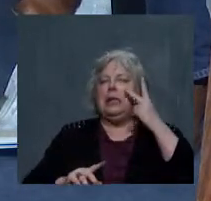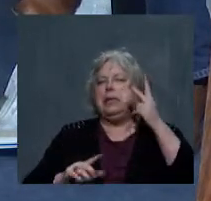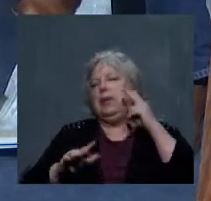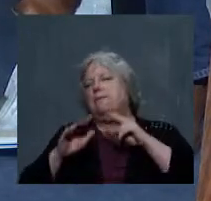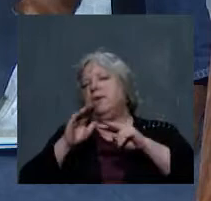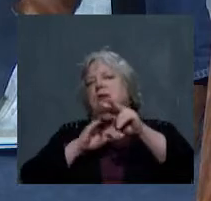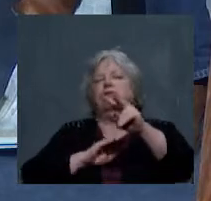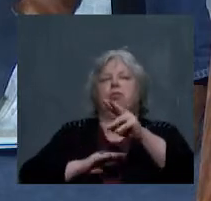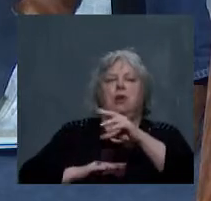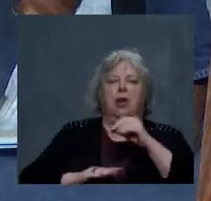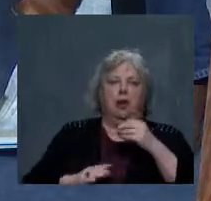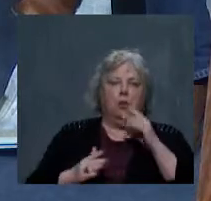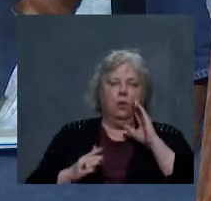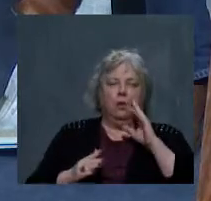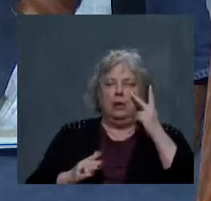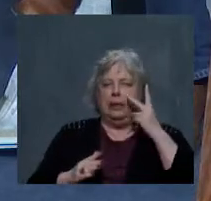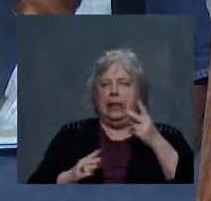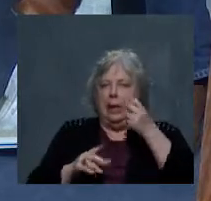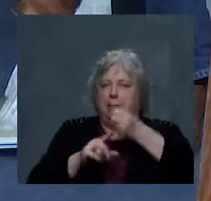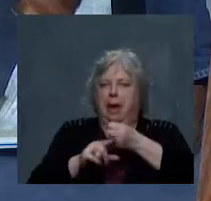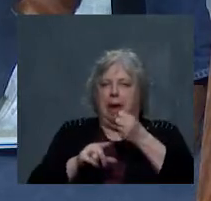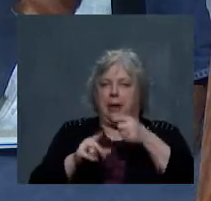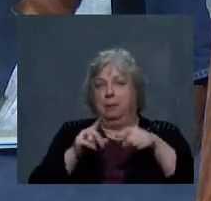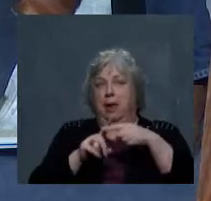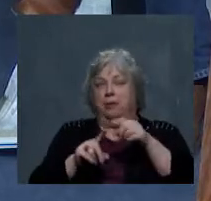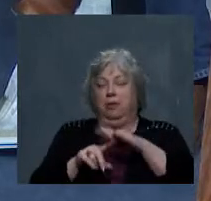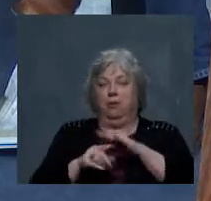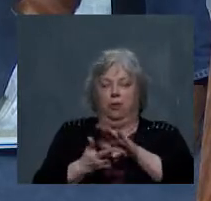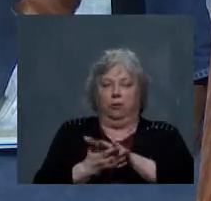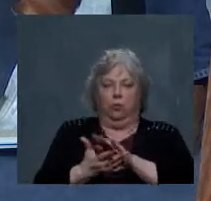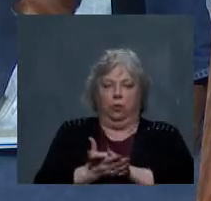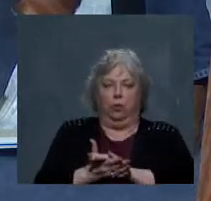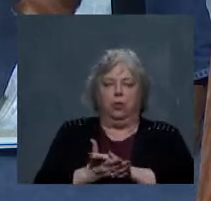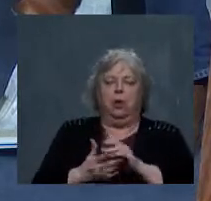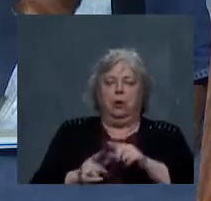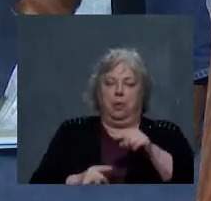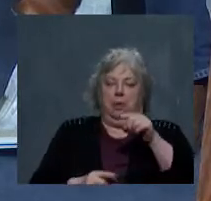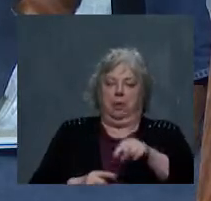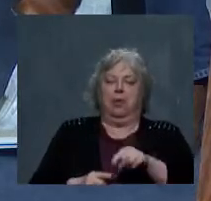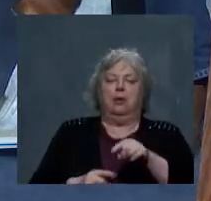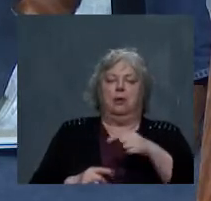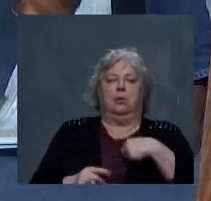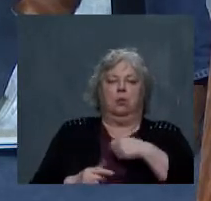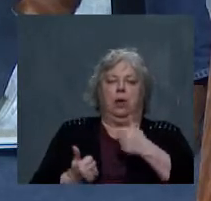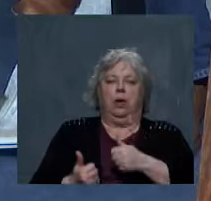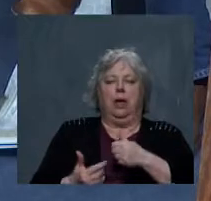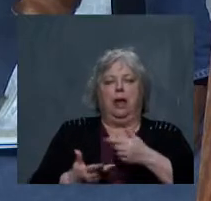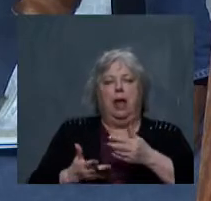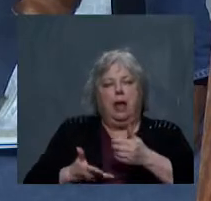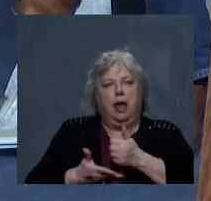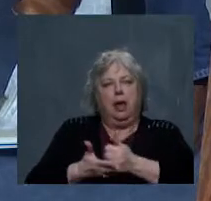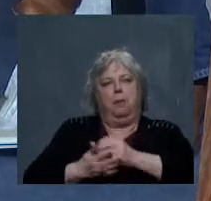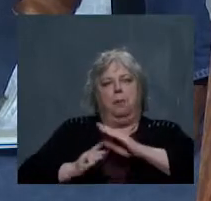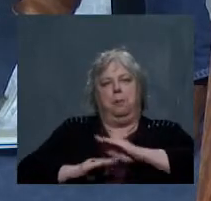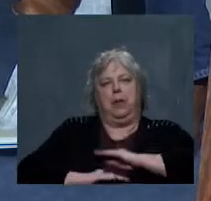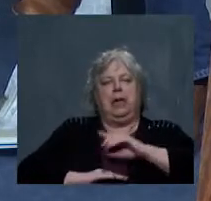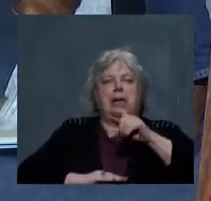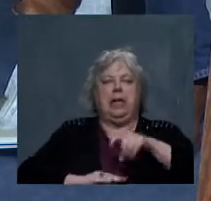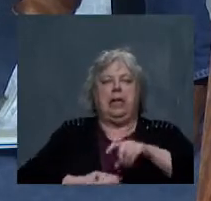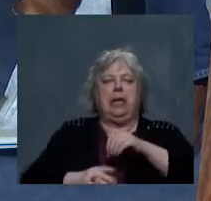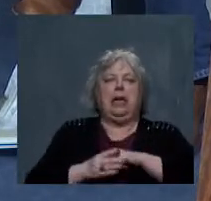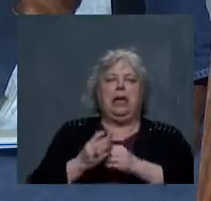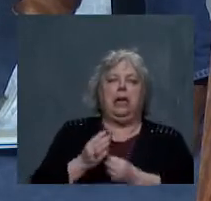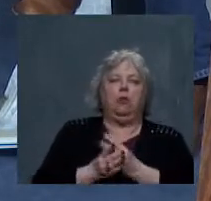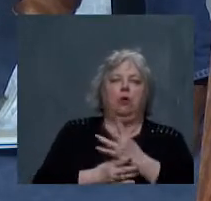our young people, and they're stepping up and filling the gap. But this is a way we can meet a need of a growing city in